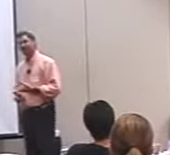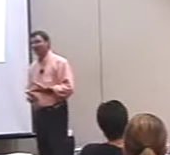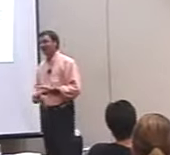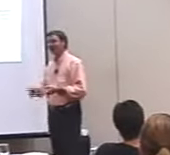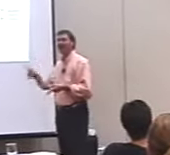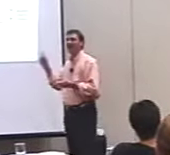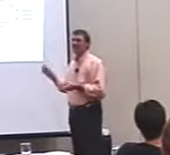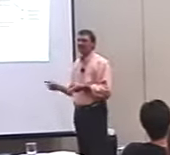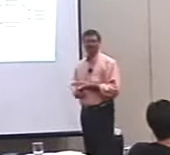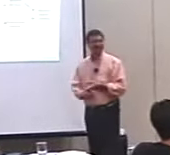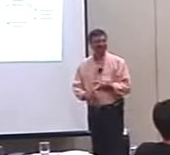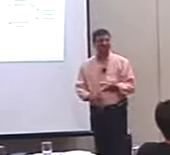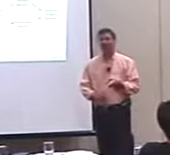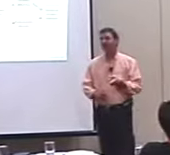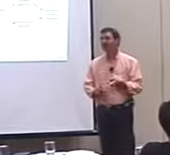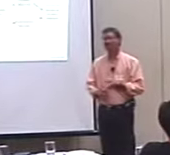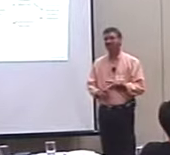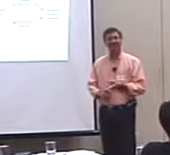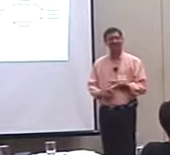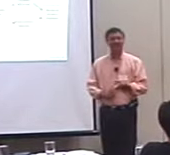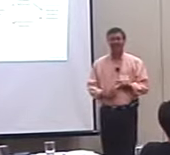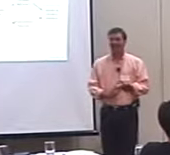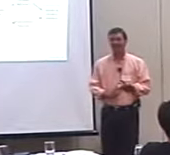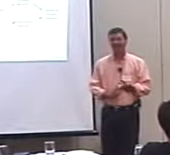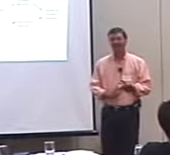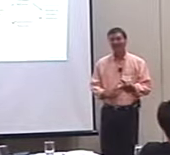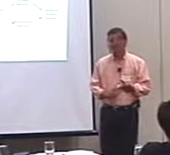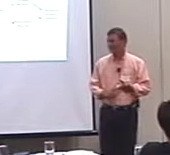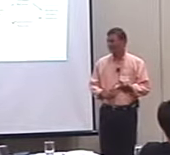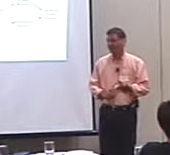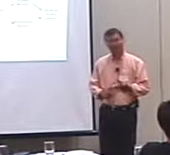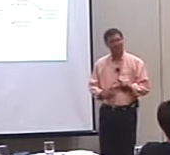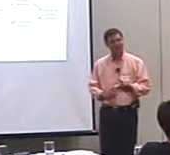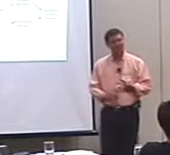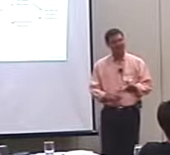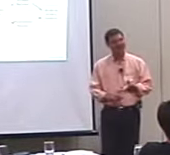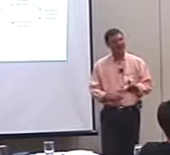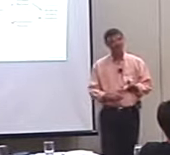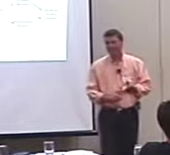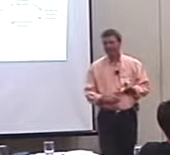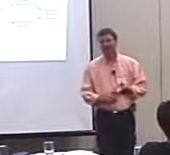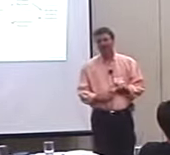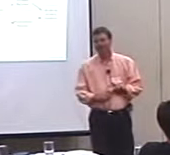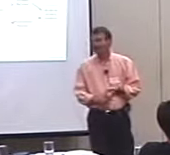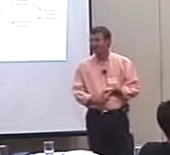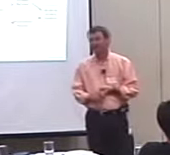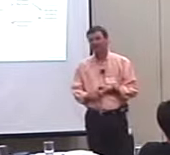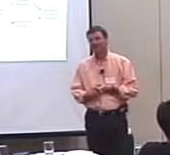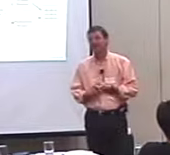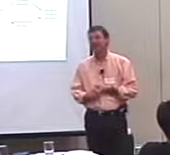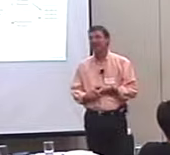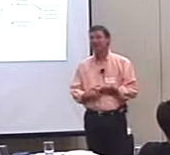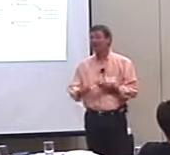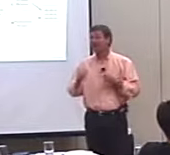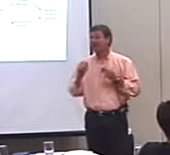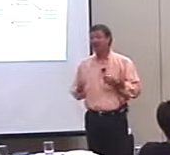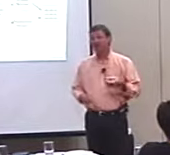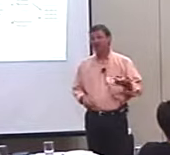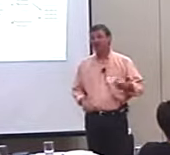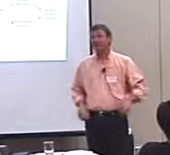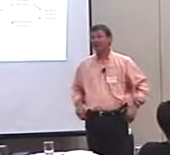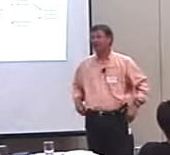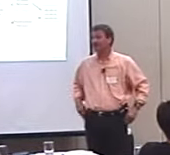yeah, either I know Sarah or I've known kids like Sarah and they're a challenge. You really have your hands full with her. I don't envy you.